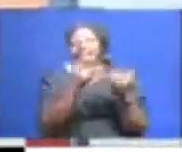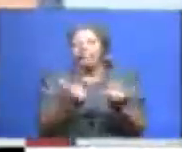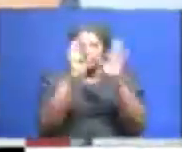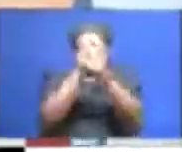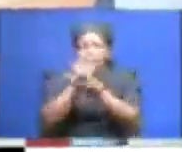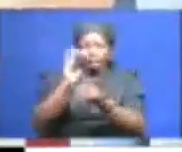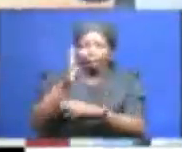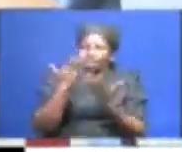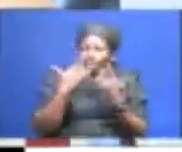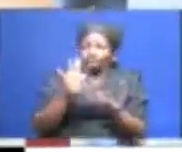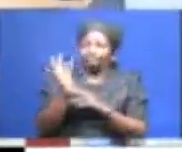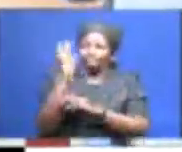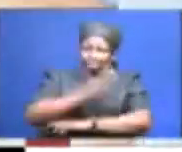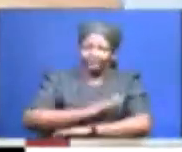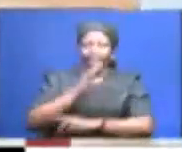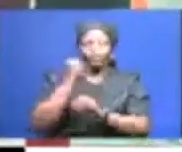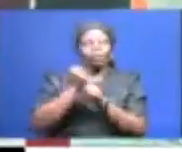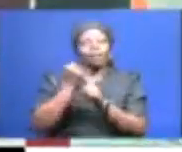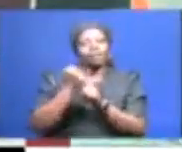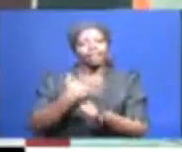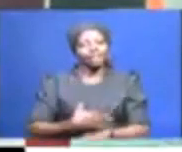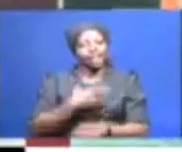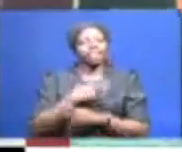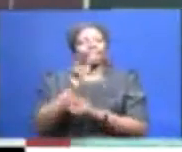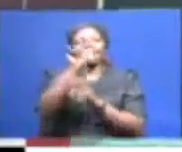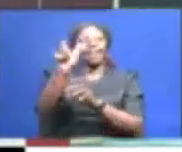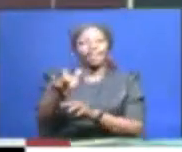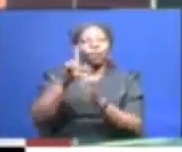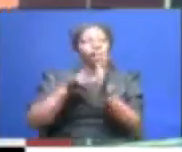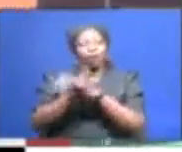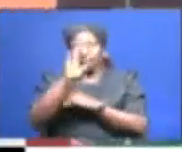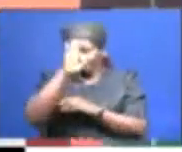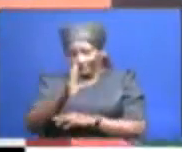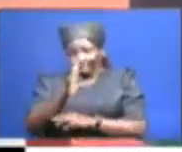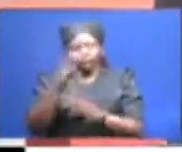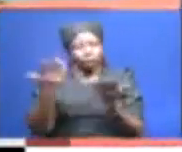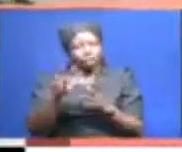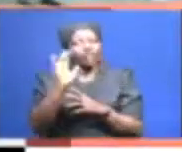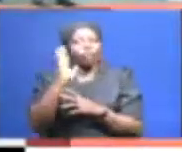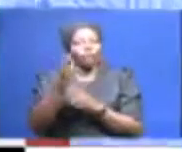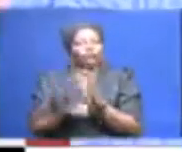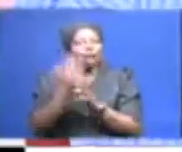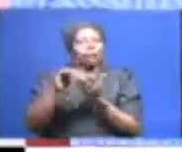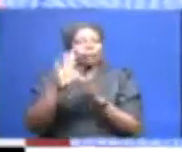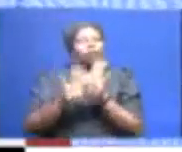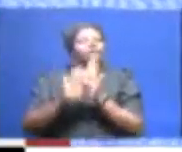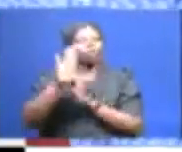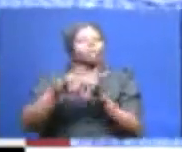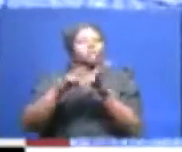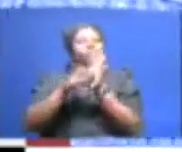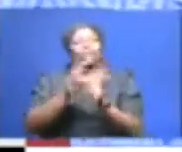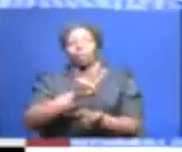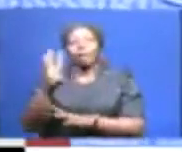his three-day working tour of the region on Sunday, where he will launch more development projects in West Pokot County. The jitters